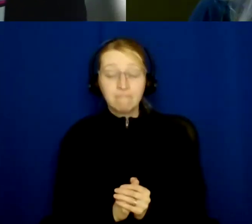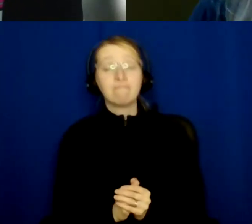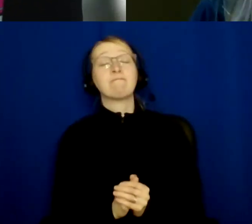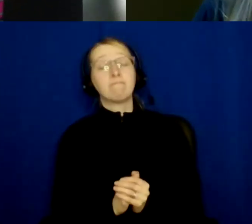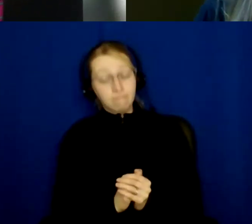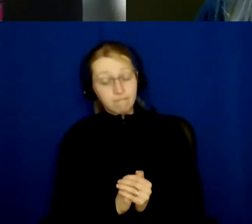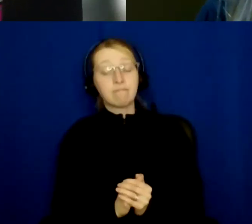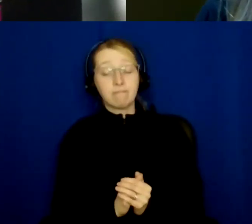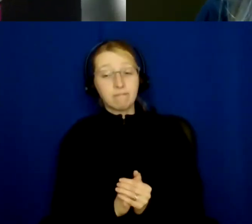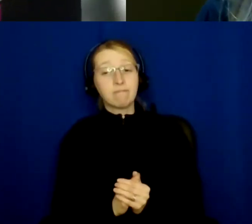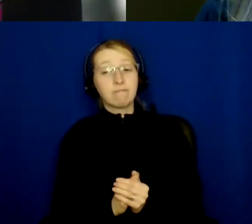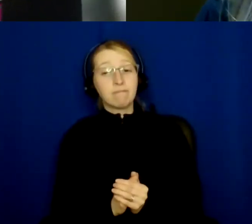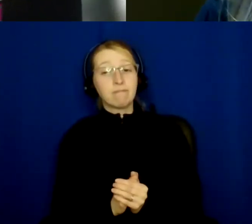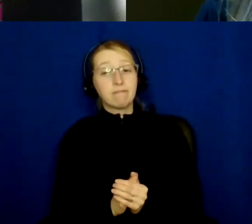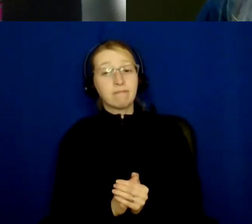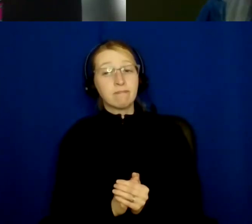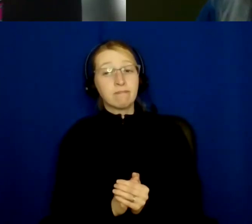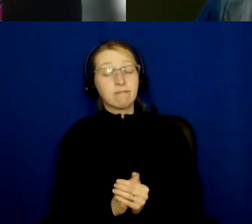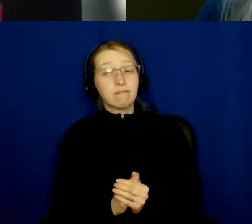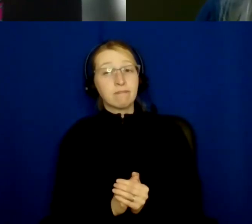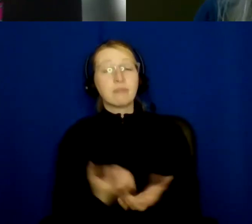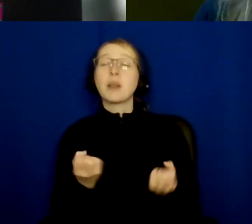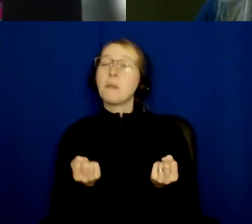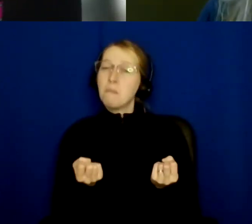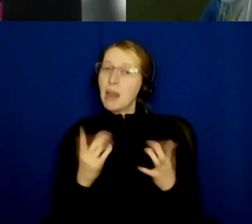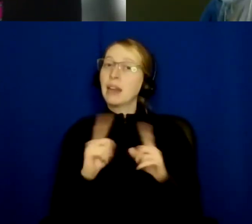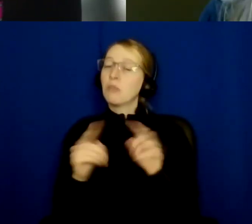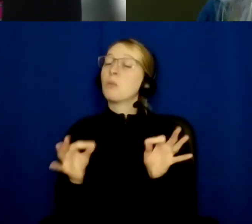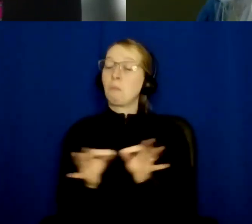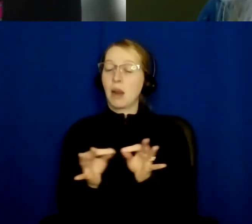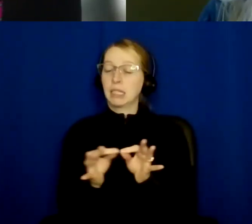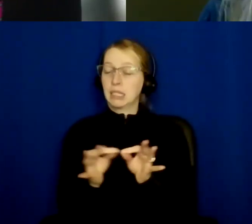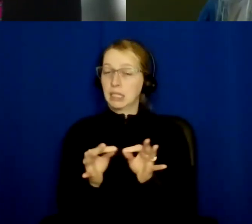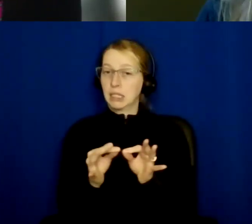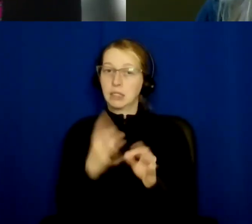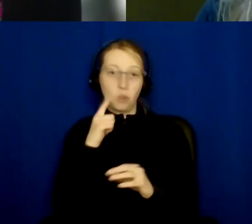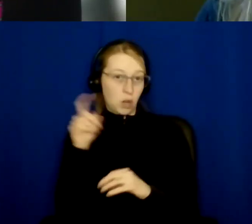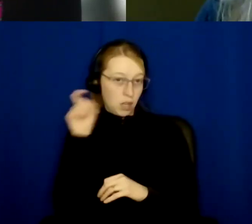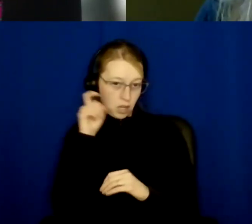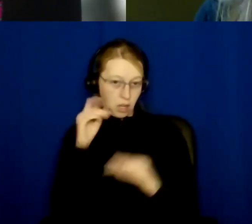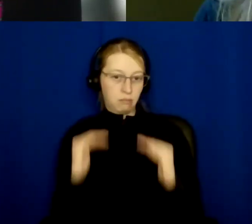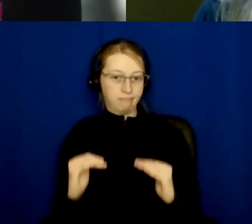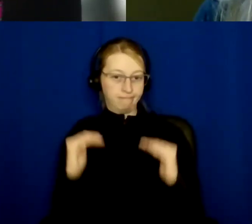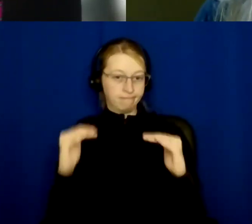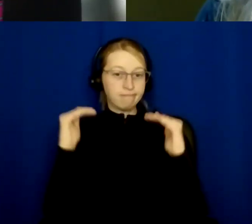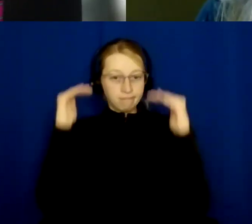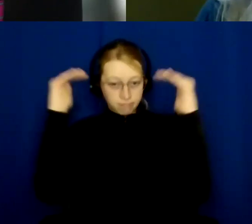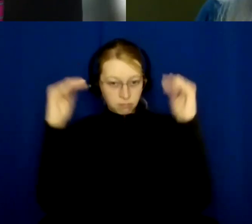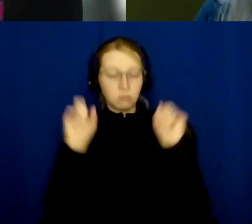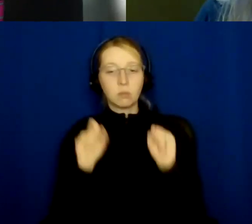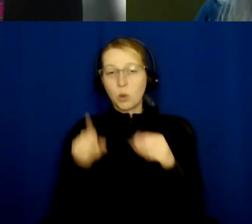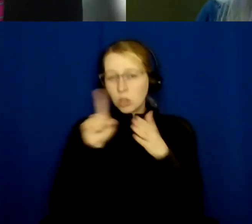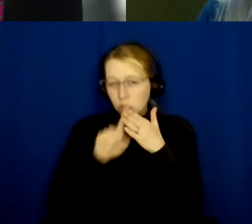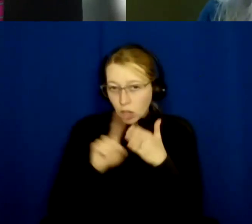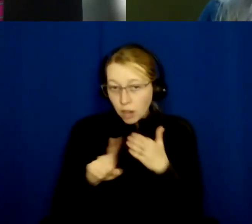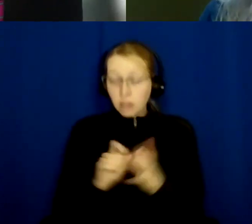There's many different price points that you can sort of look at. And sometimes there